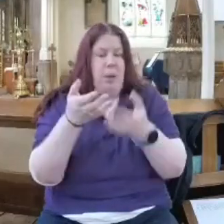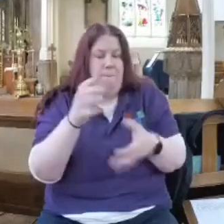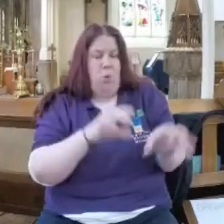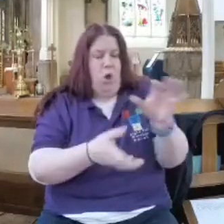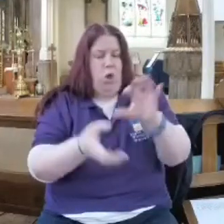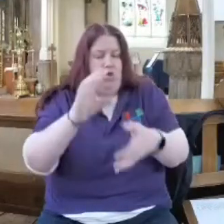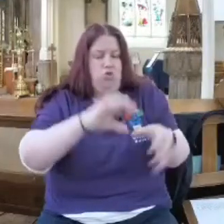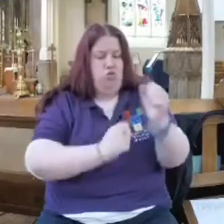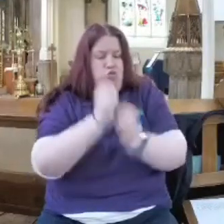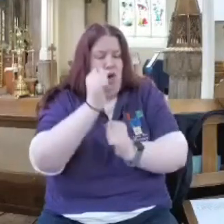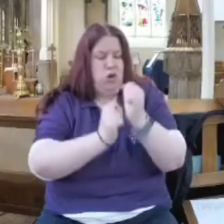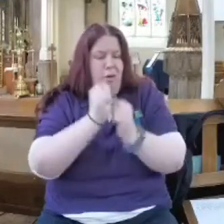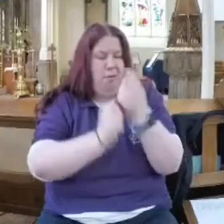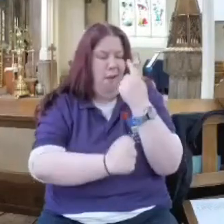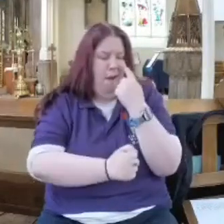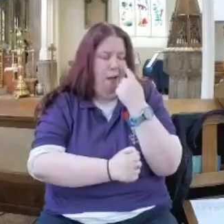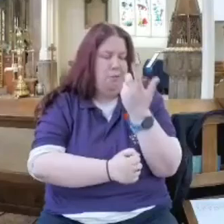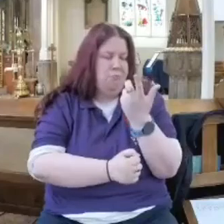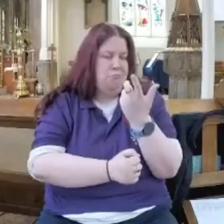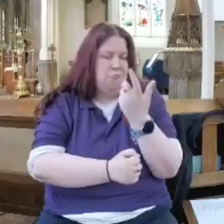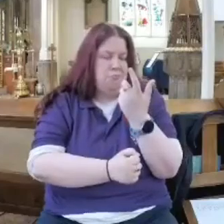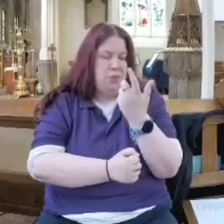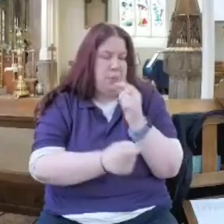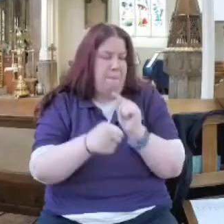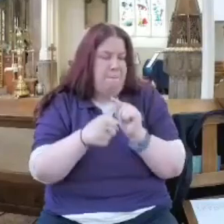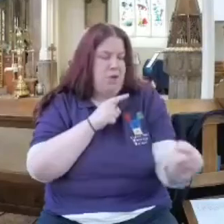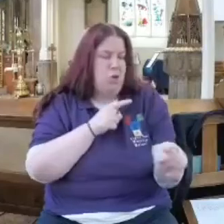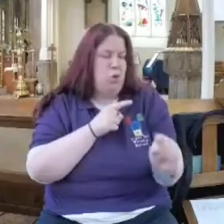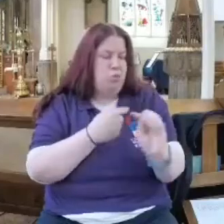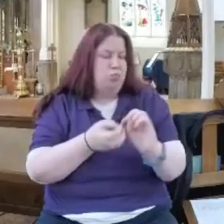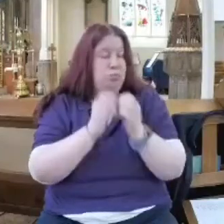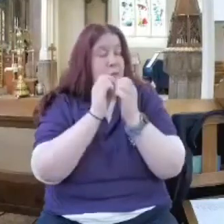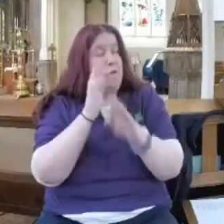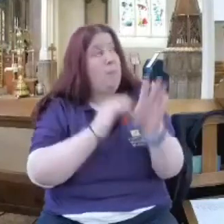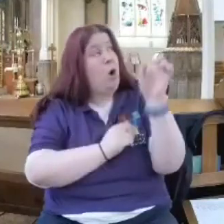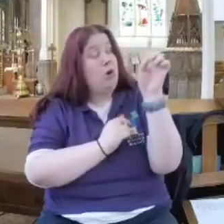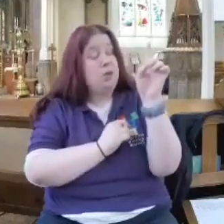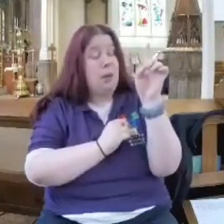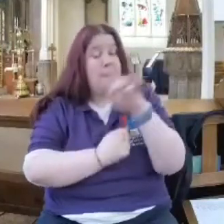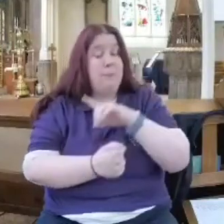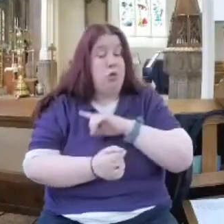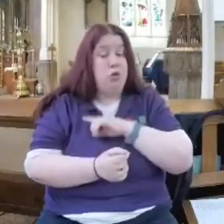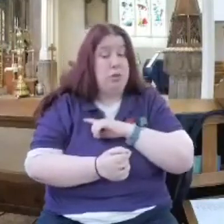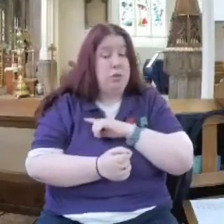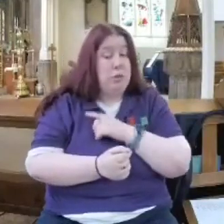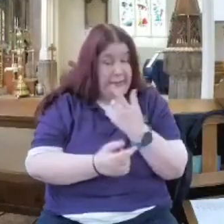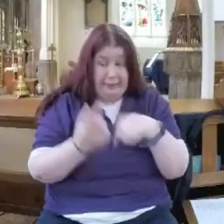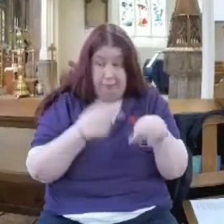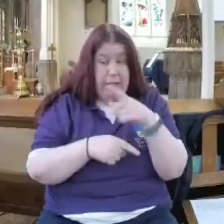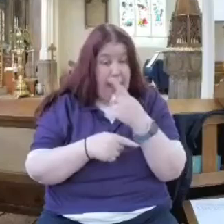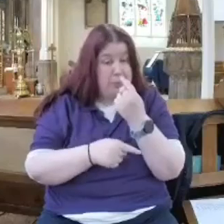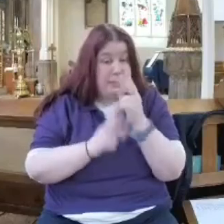structure. The eye, they say, was specially created by God for its purpose to enable